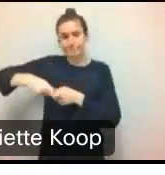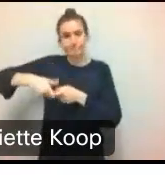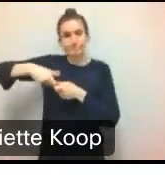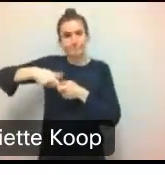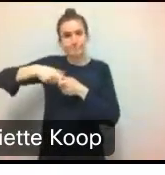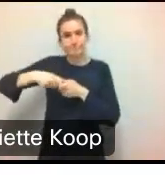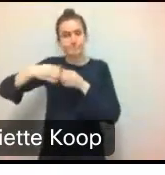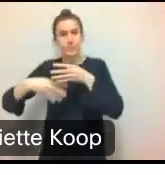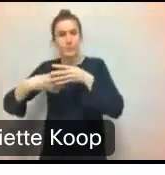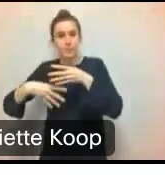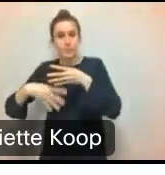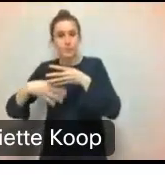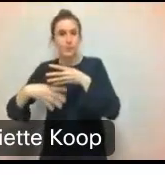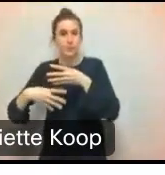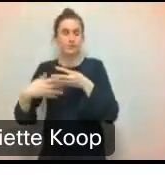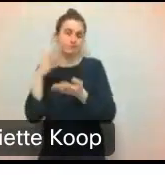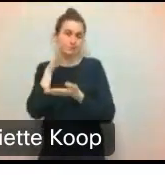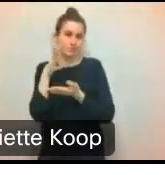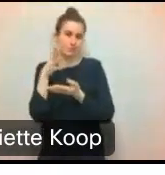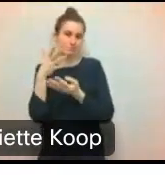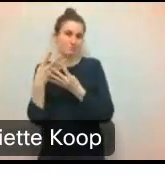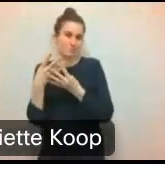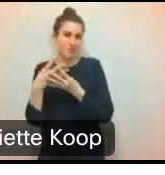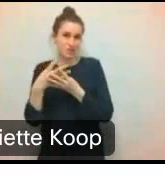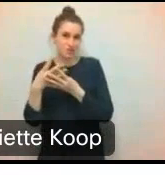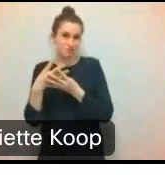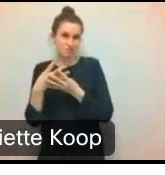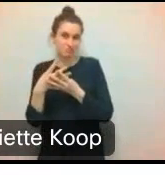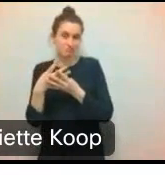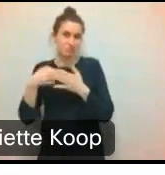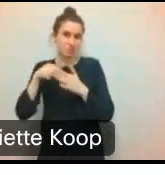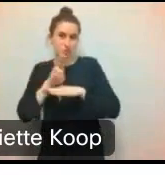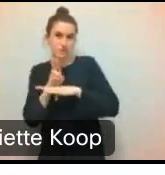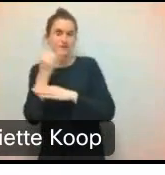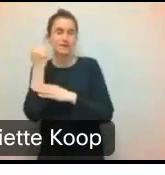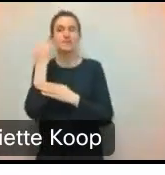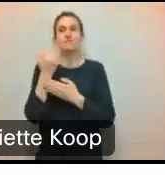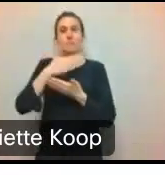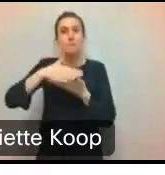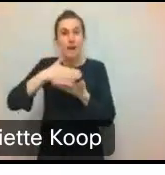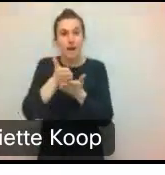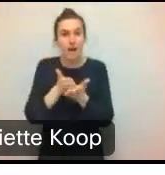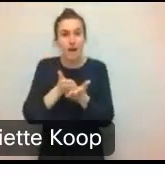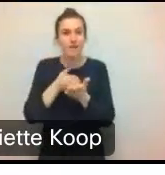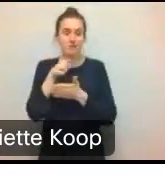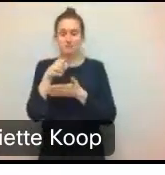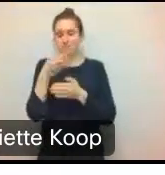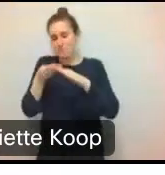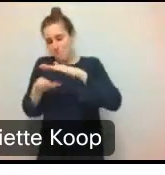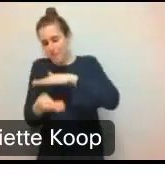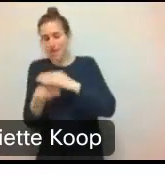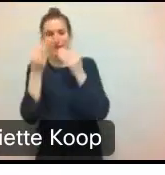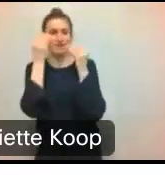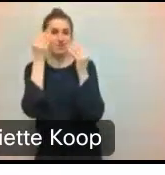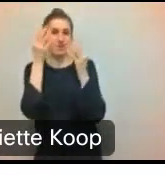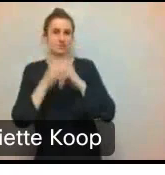get something that you can use in an ingredient. You know, you're baking a pie, you're baking information. And again,